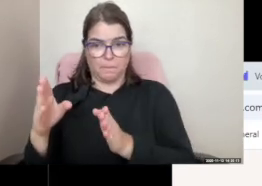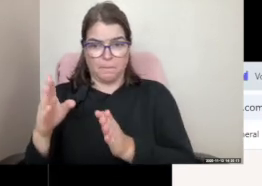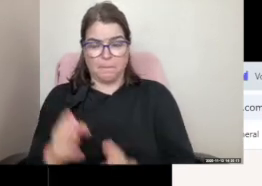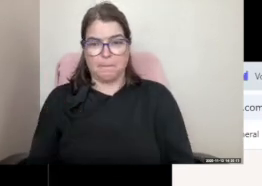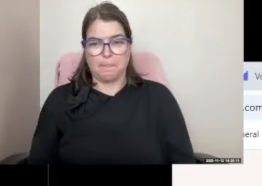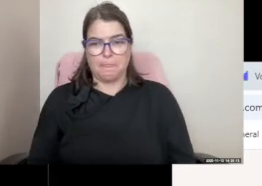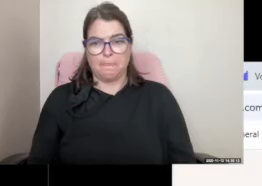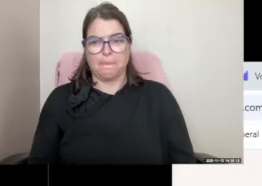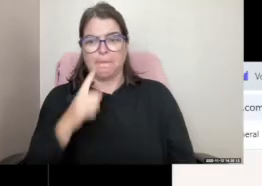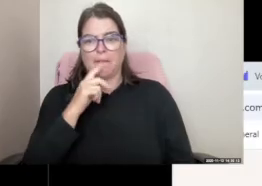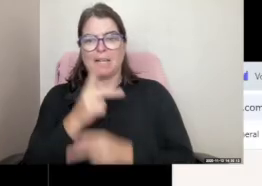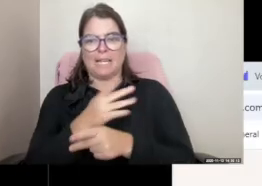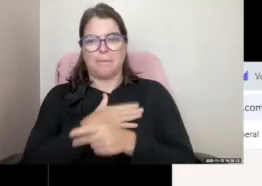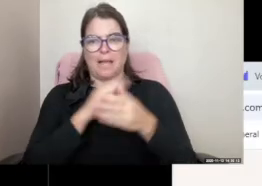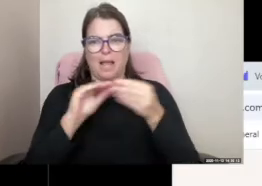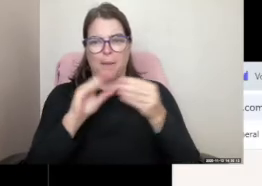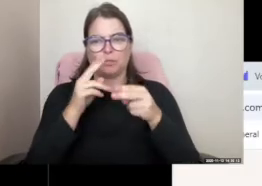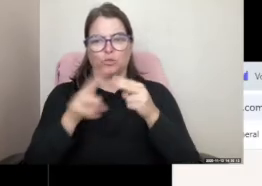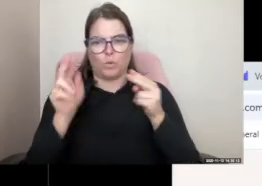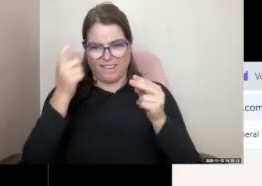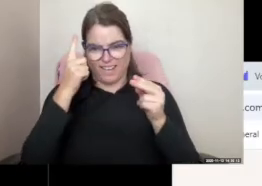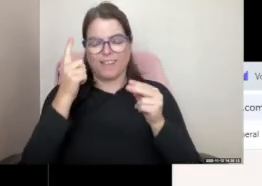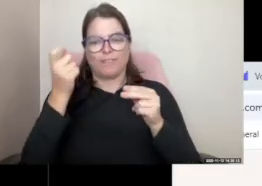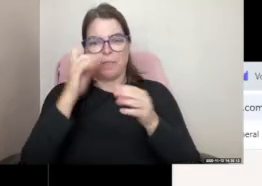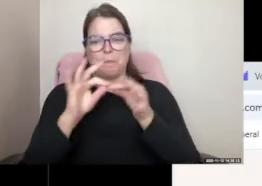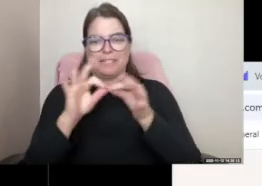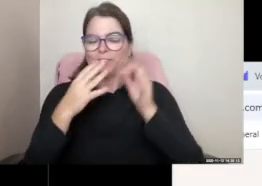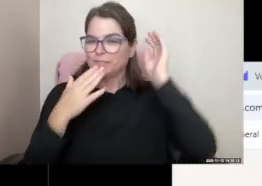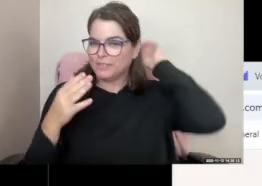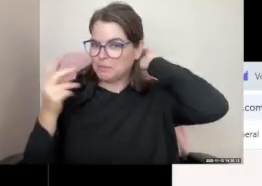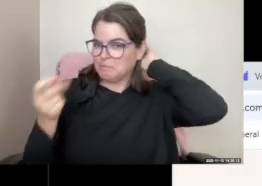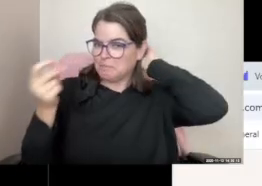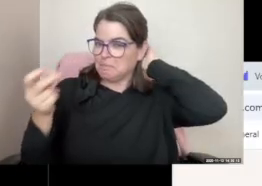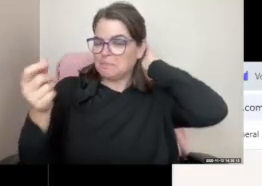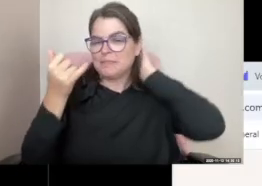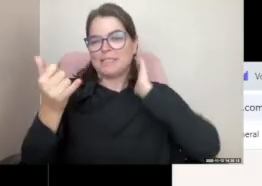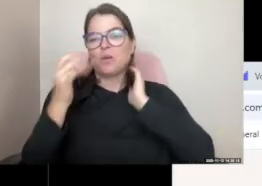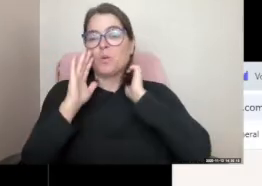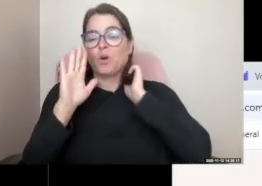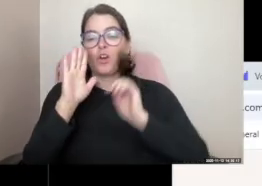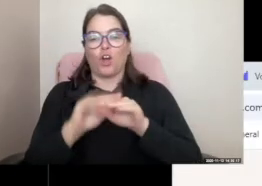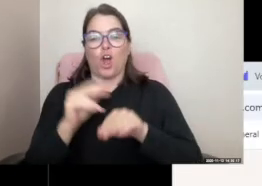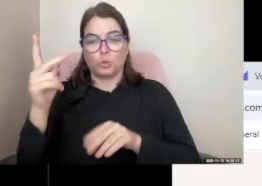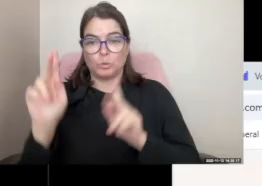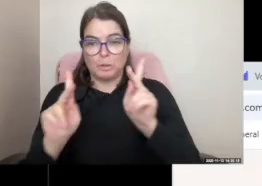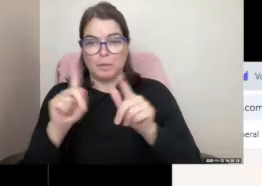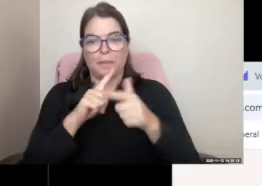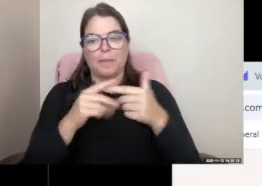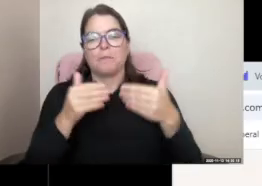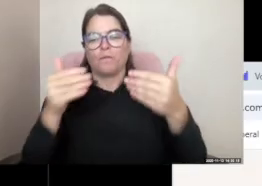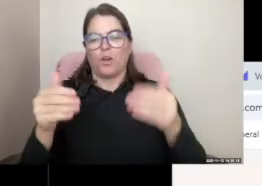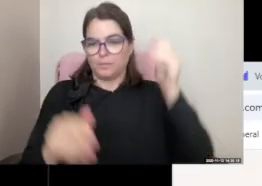California. So, Peter, I'm going to check in with you in the interest of time. We have a bunch of folks in the room, but I think that we need